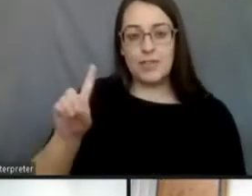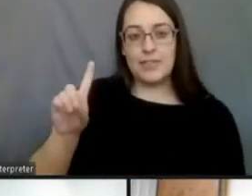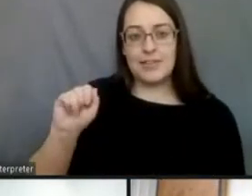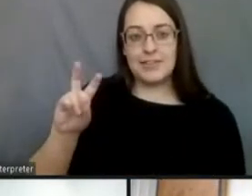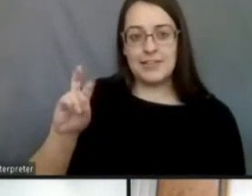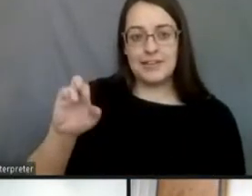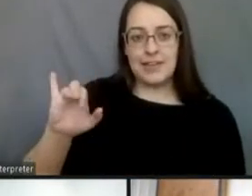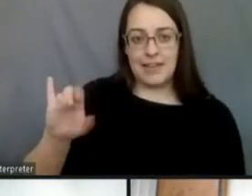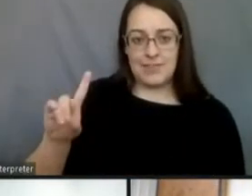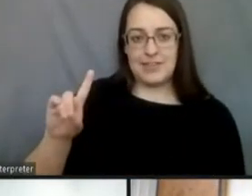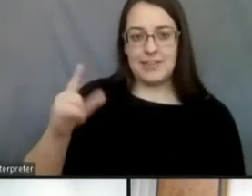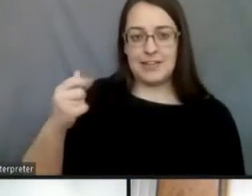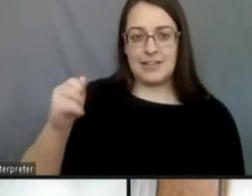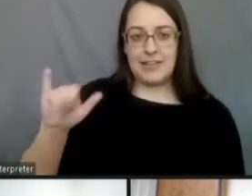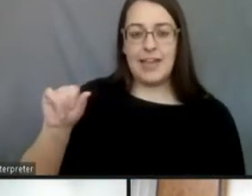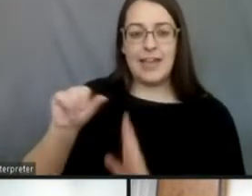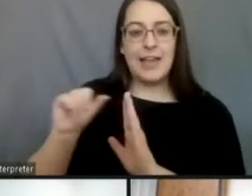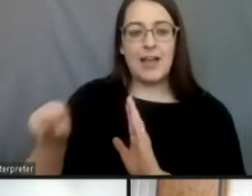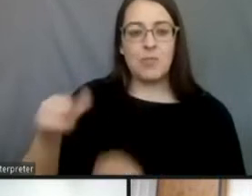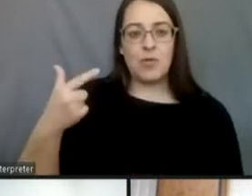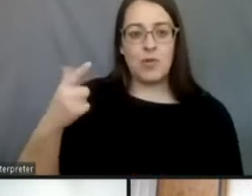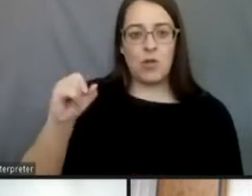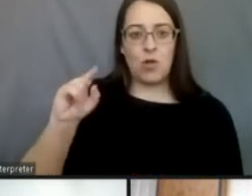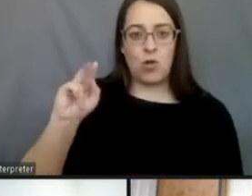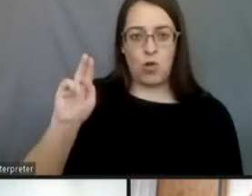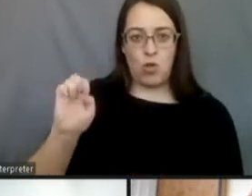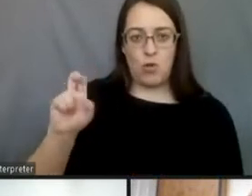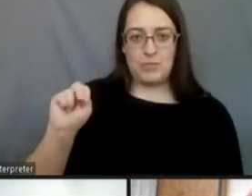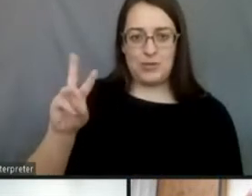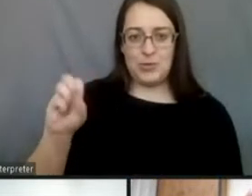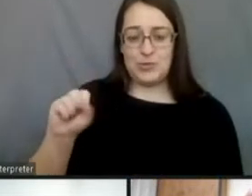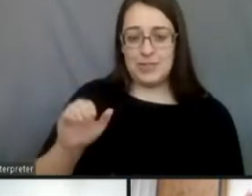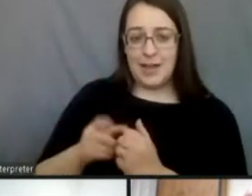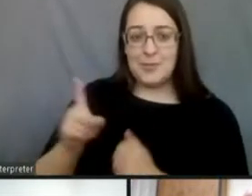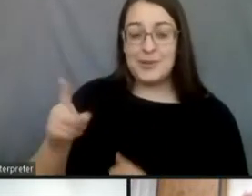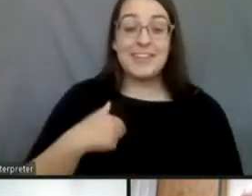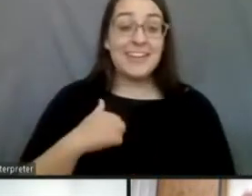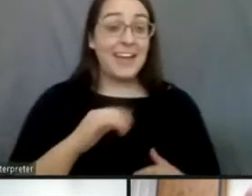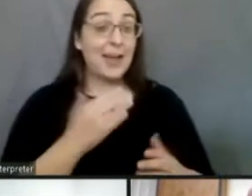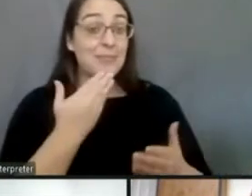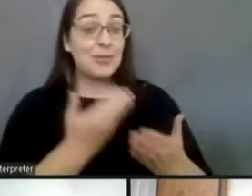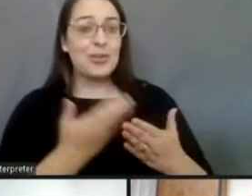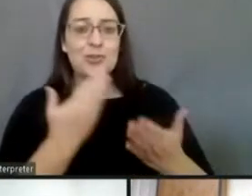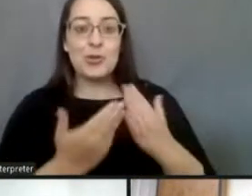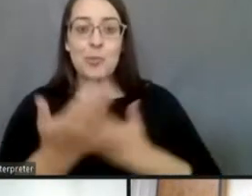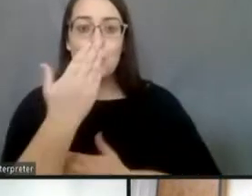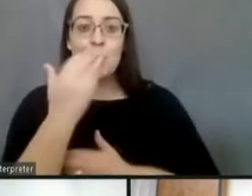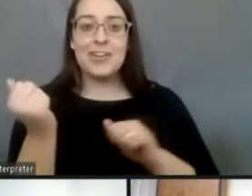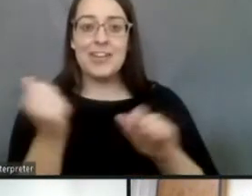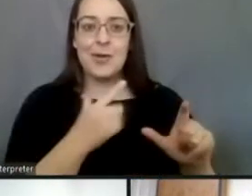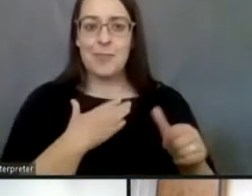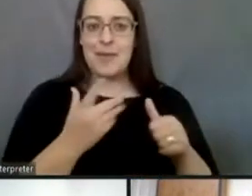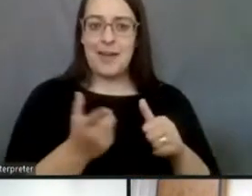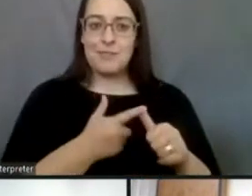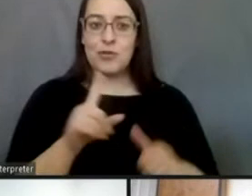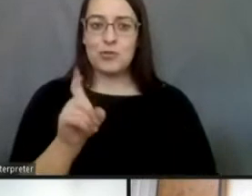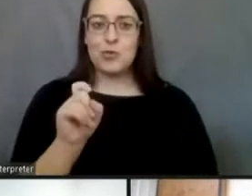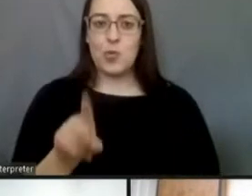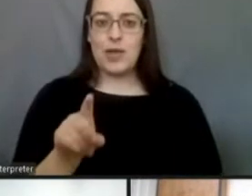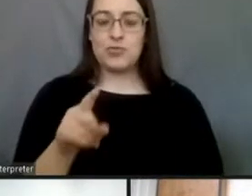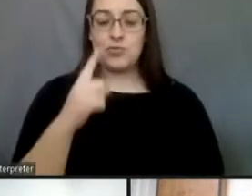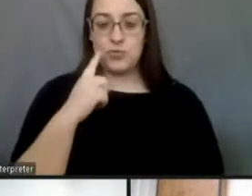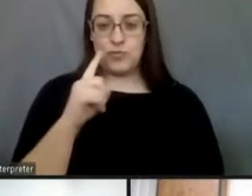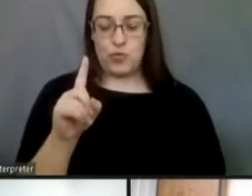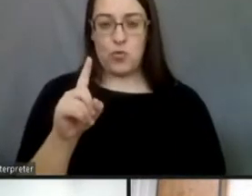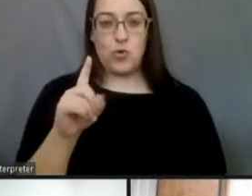Gay of the Amarillo Globe News. David, how are you? I'm good. Good morning, everybody. I guess my first question is